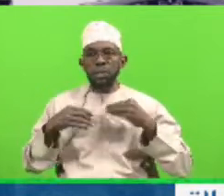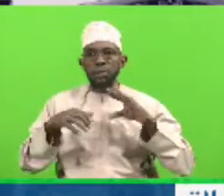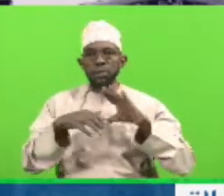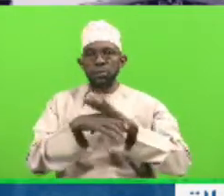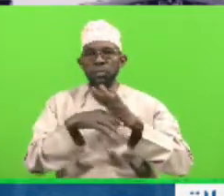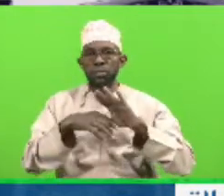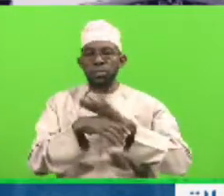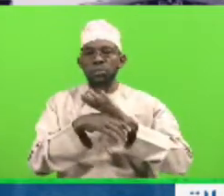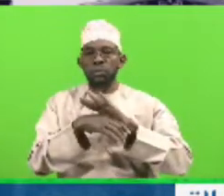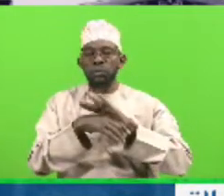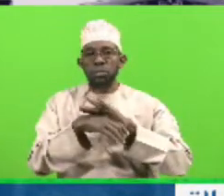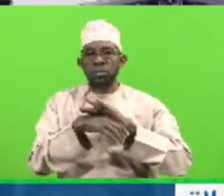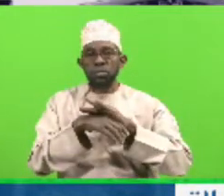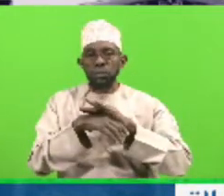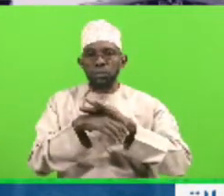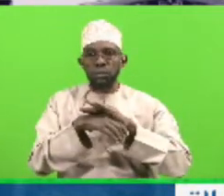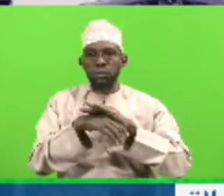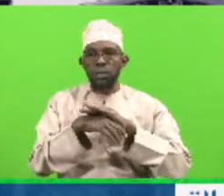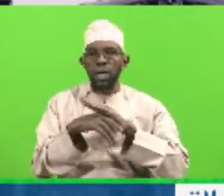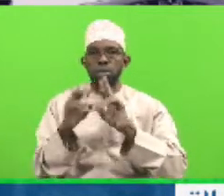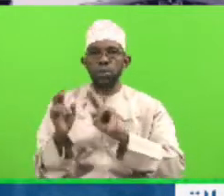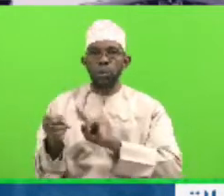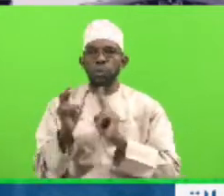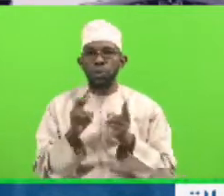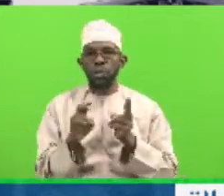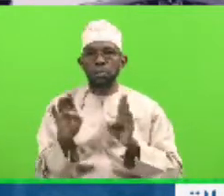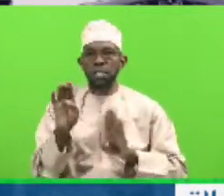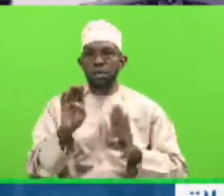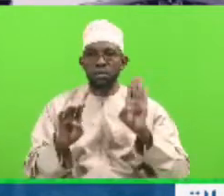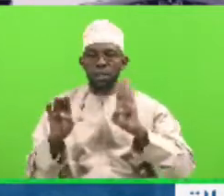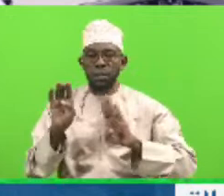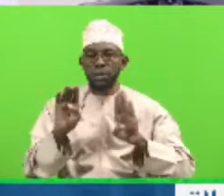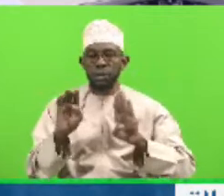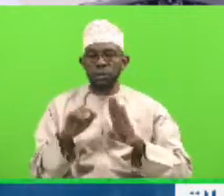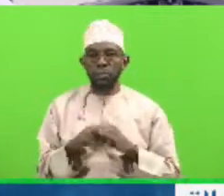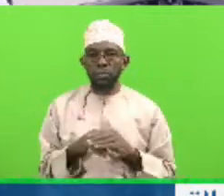homosexuality as normal behavior.